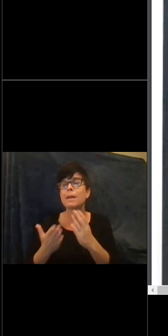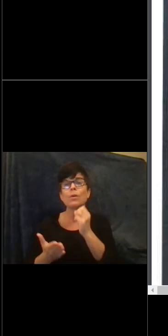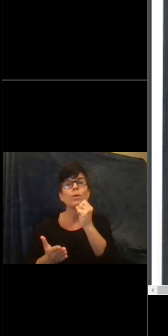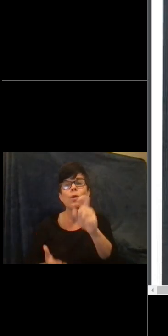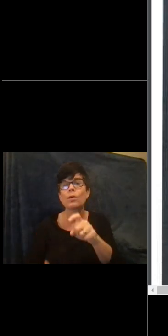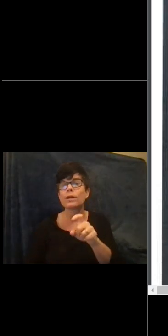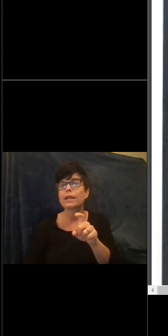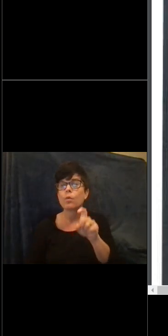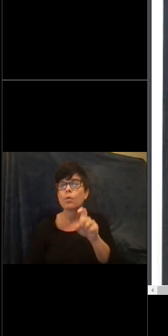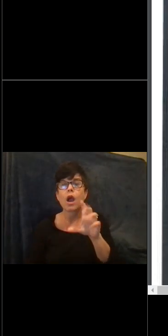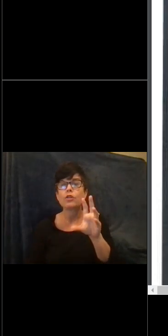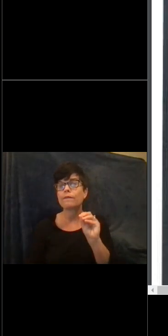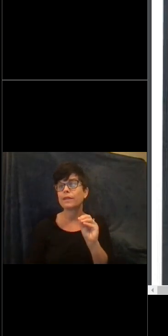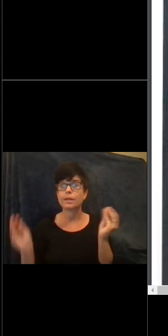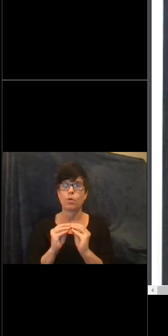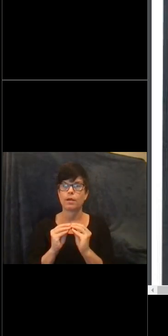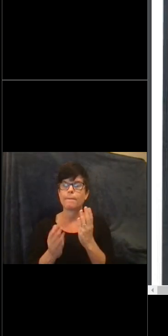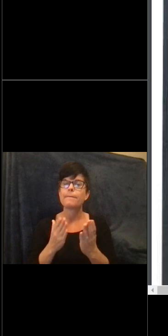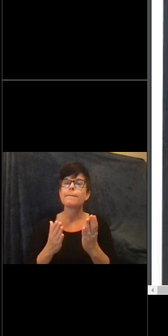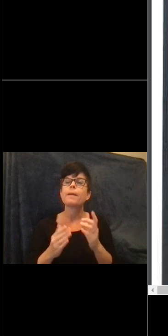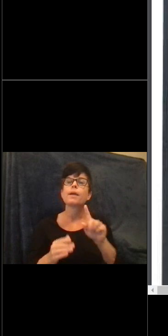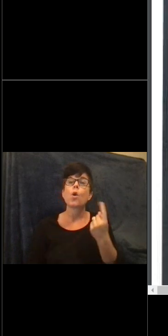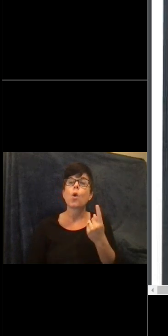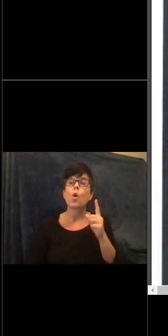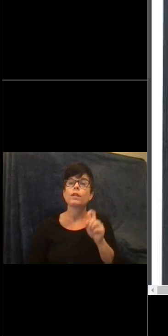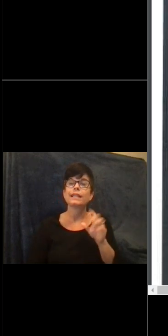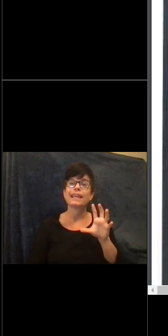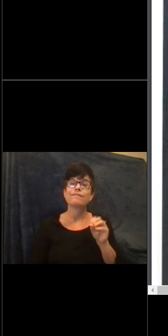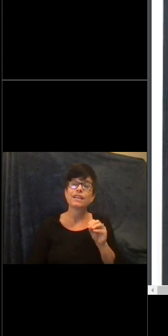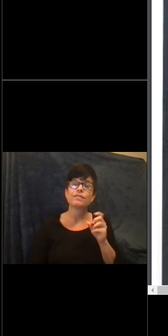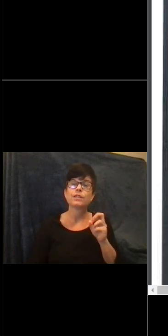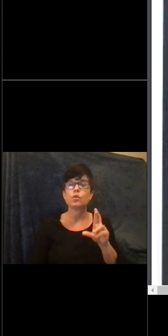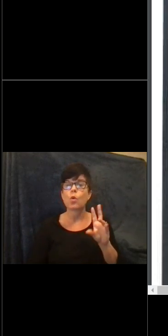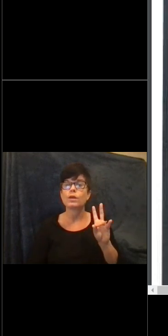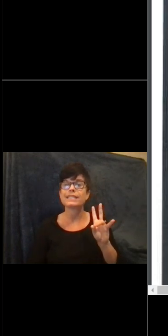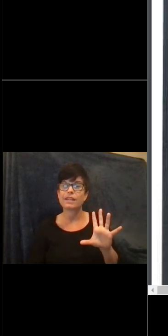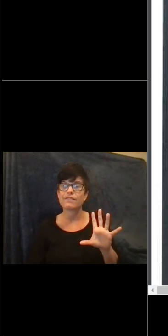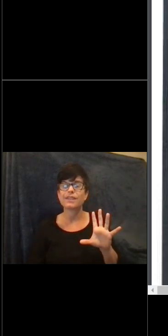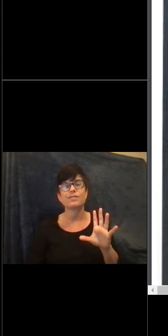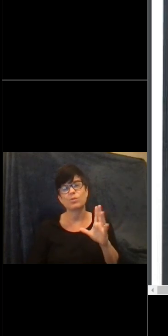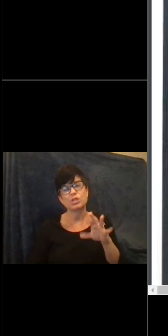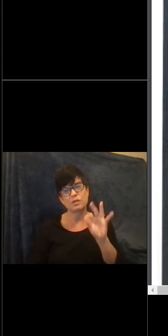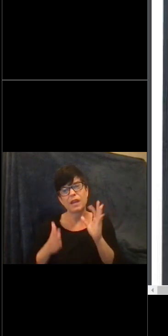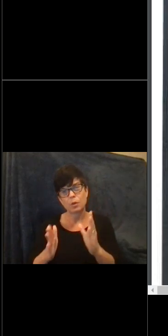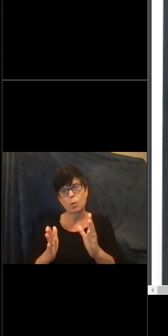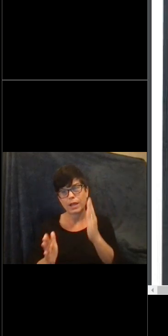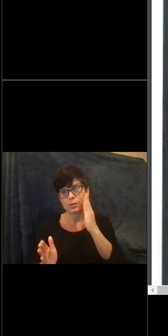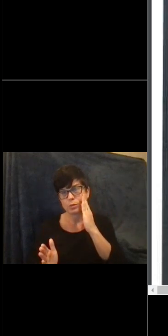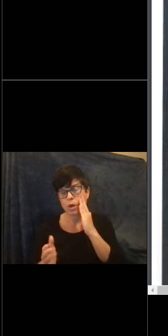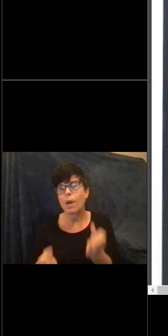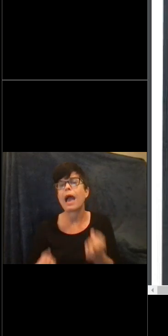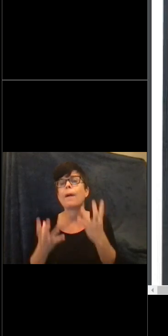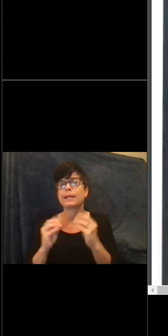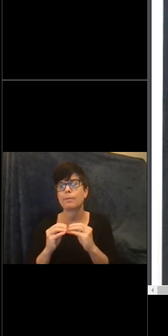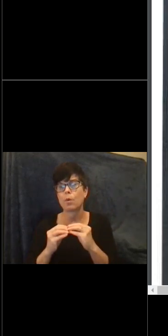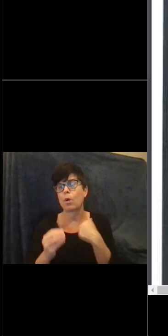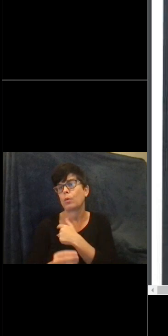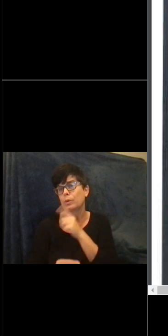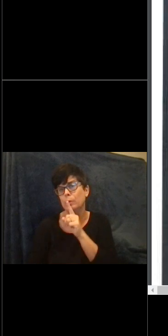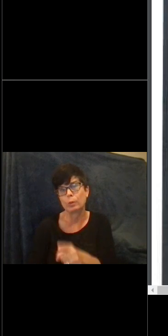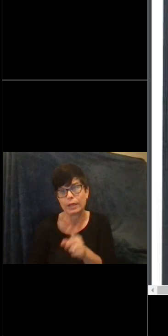150 parking, maybe we only need 75 or 50. Whatever that number is, we should probably find a way to know that. But I wanted to just throw that out there. Go ahead,